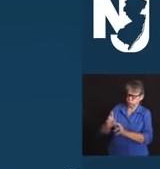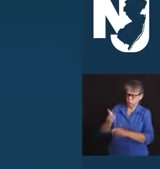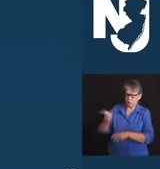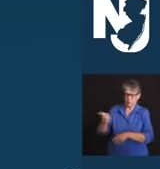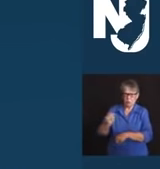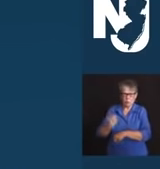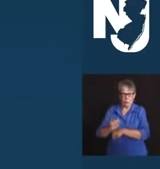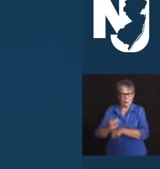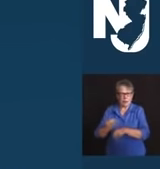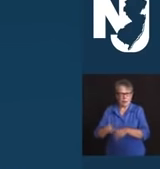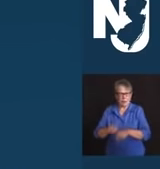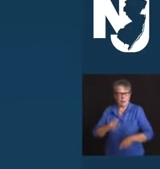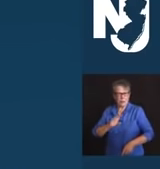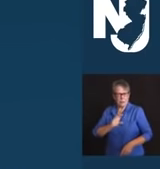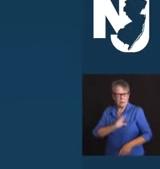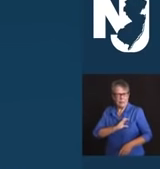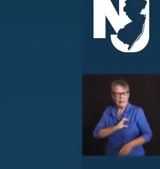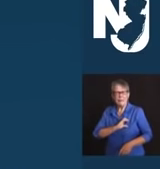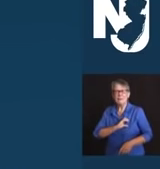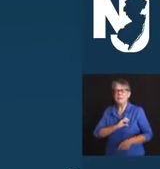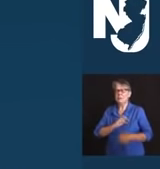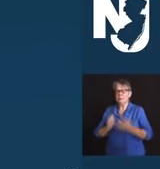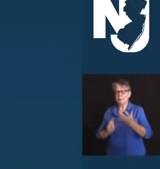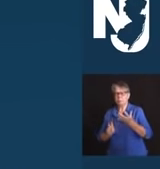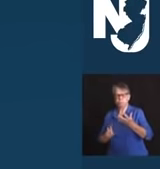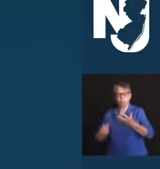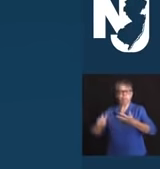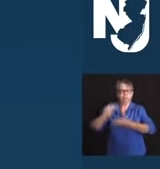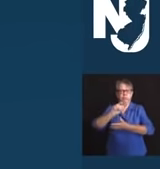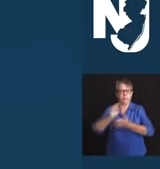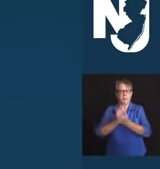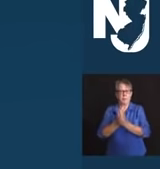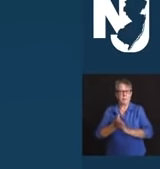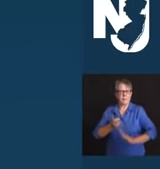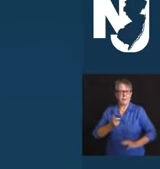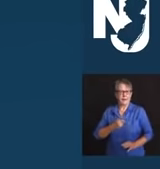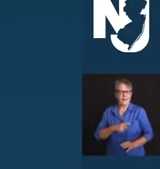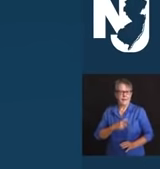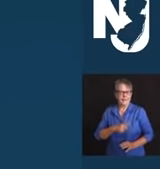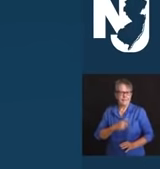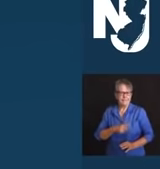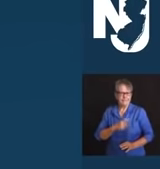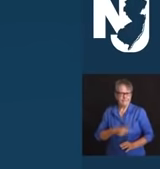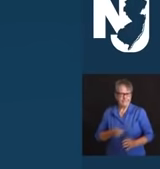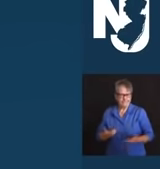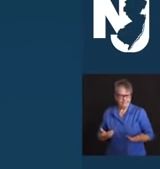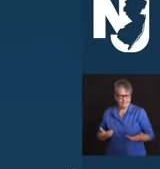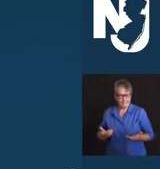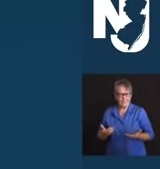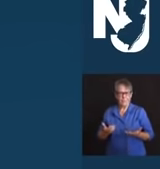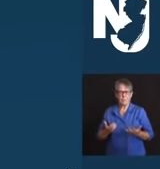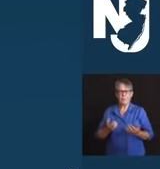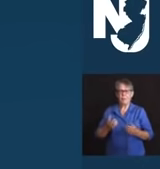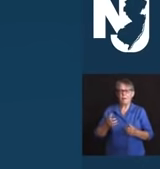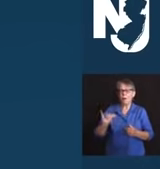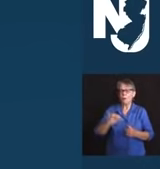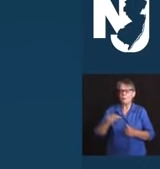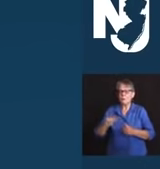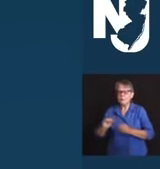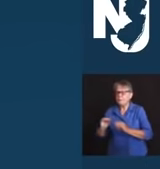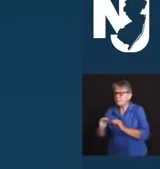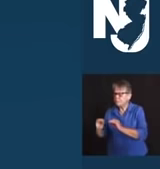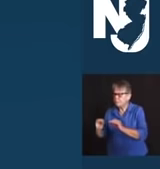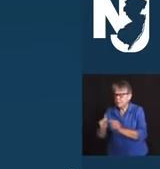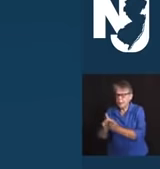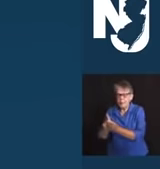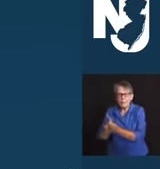as the community service officer, mentoring students at PS 23 in Jersey City. He was also president